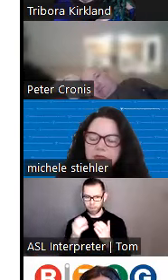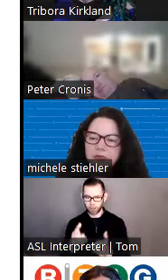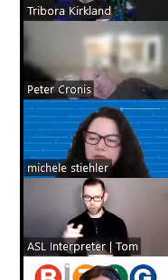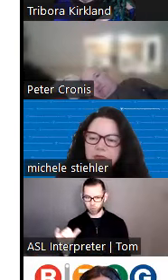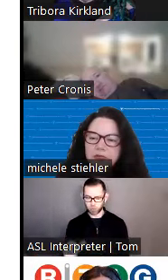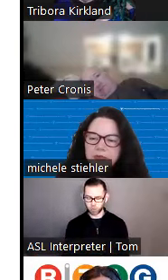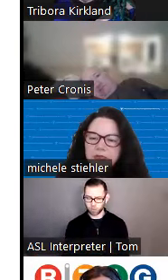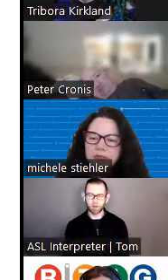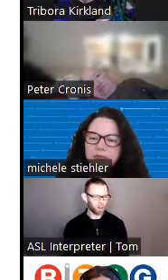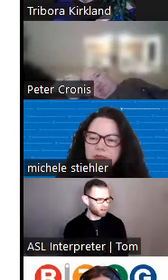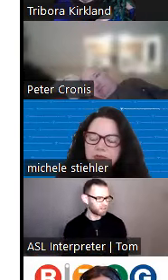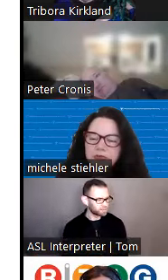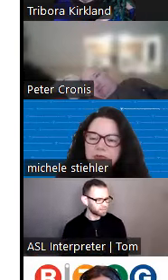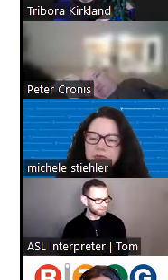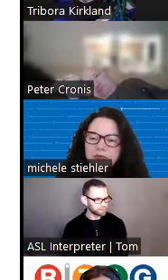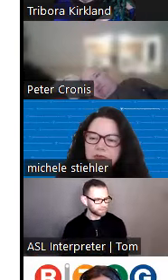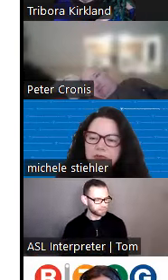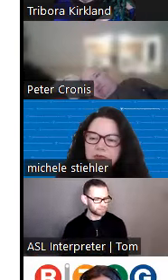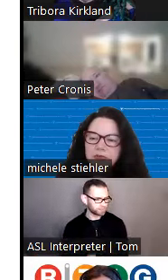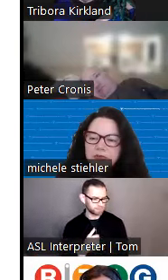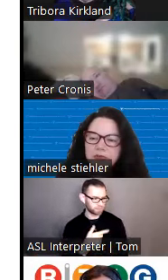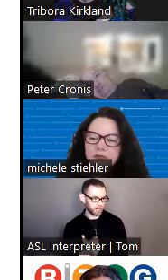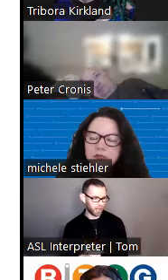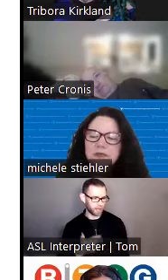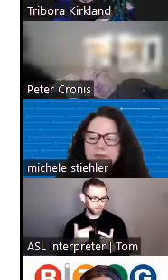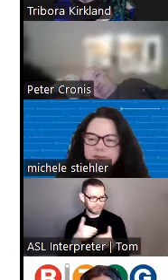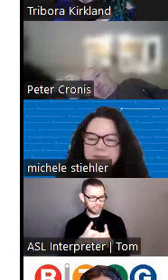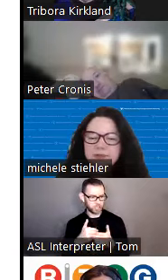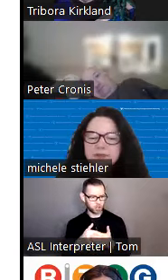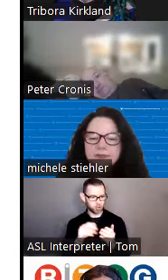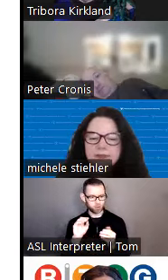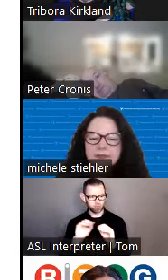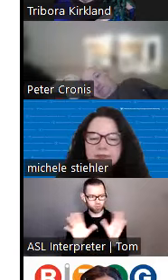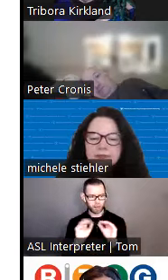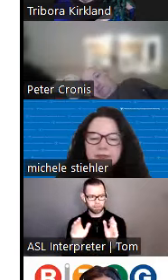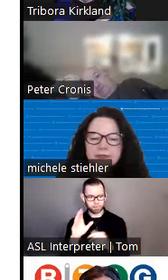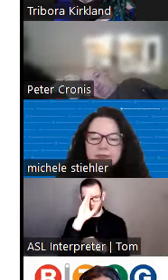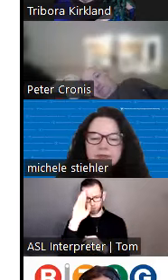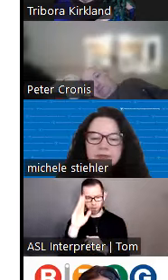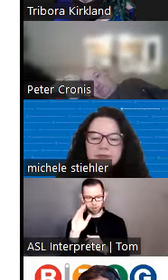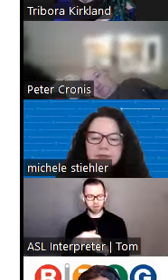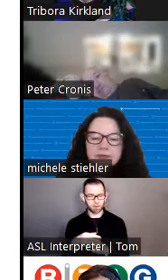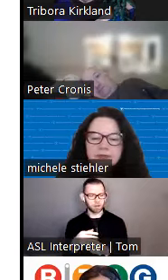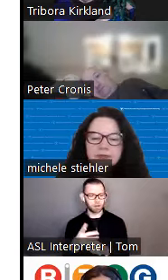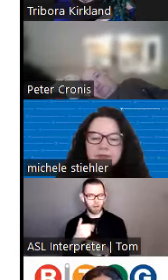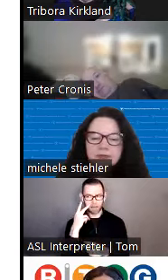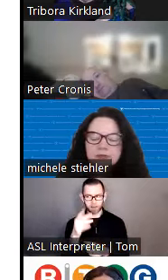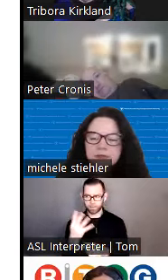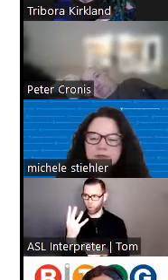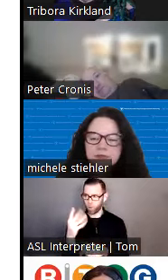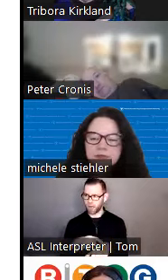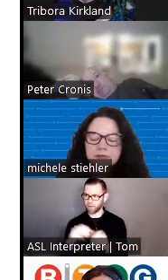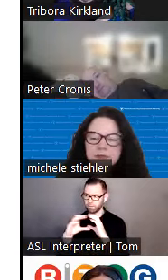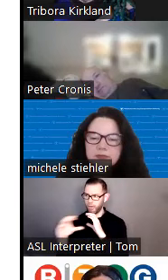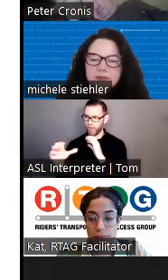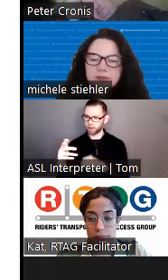because I mean, I literally live down the street from the Brigham. Mhm. And I'll see 4 vans go past me and mine still